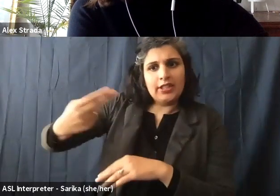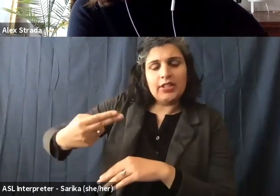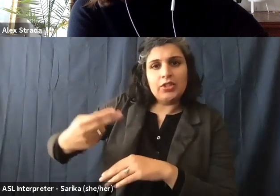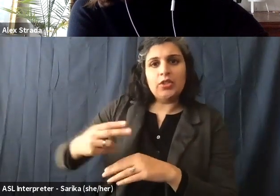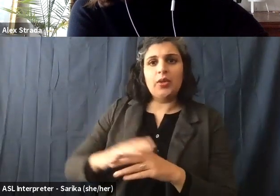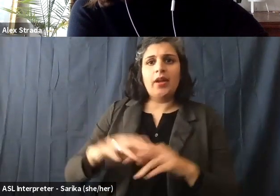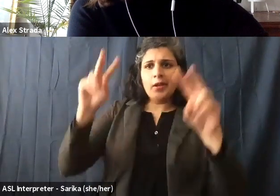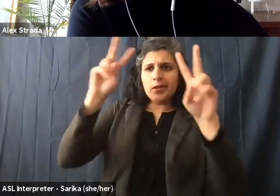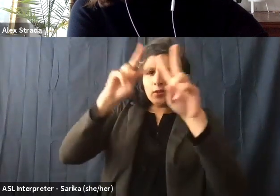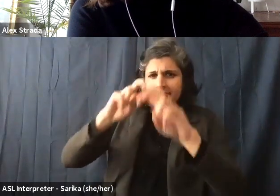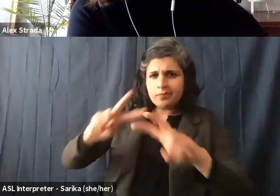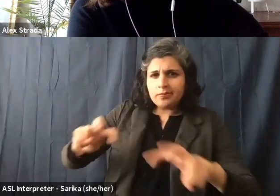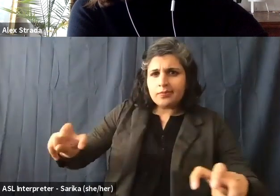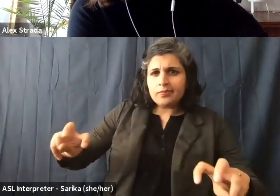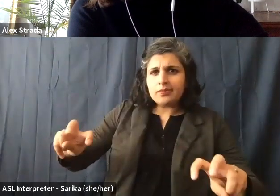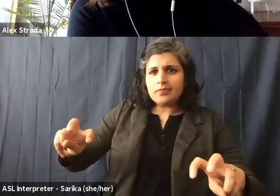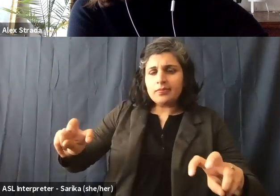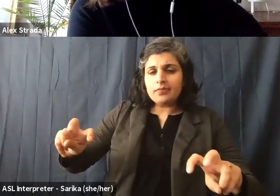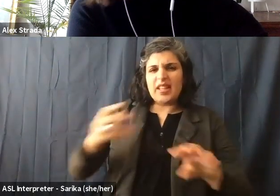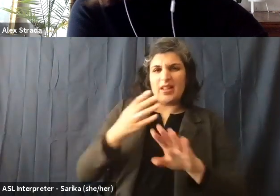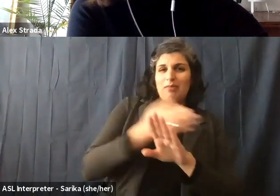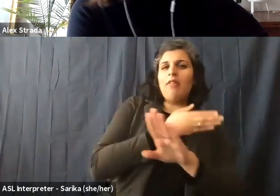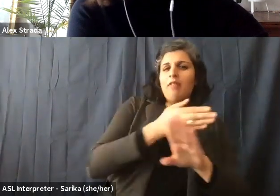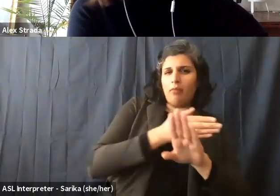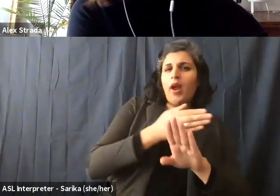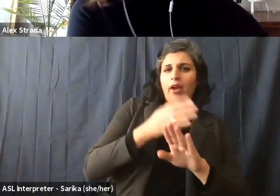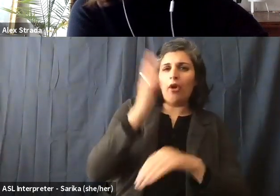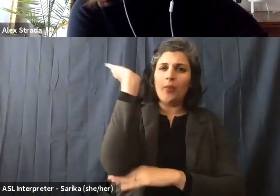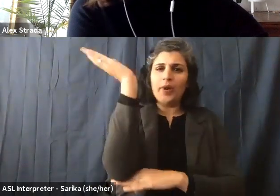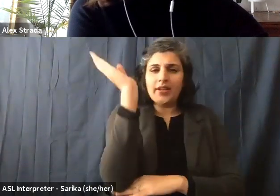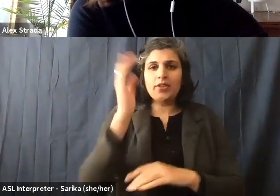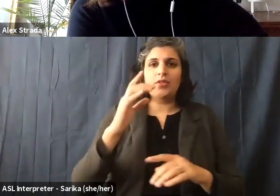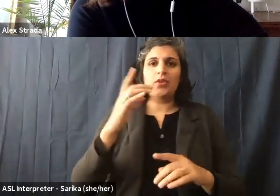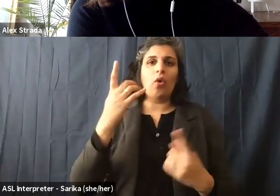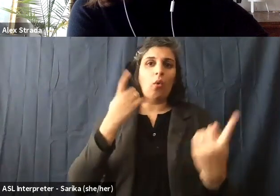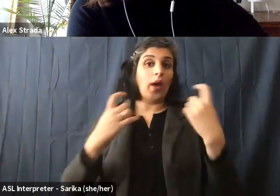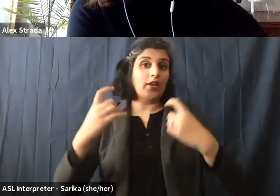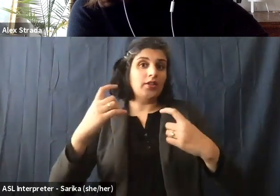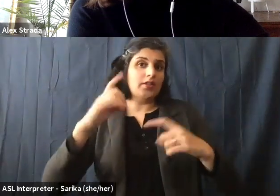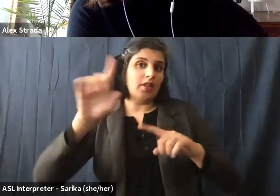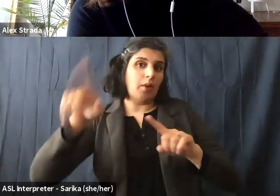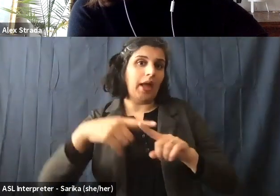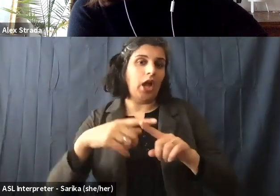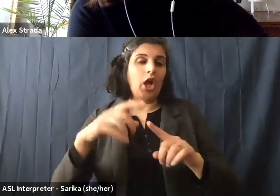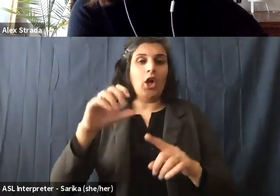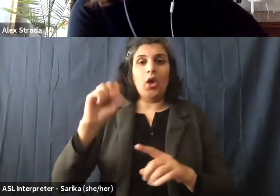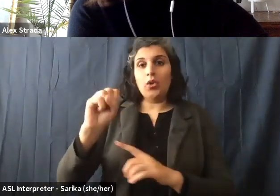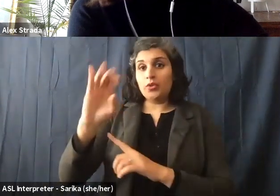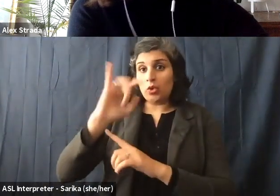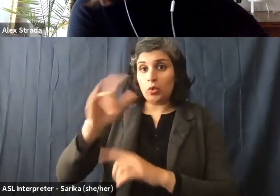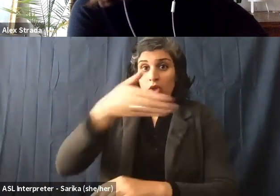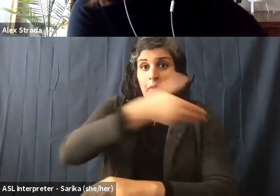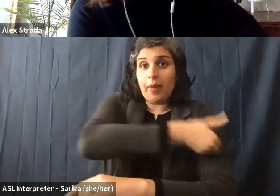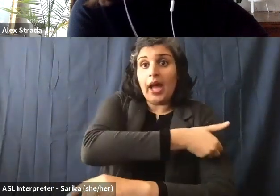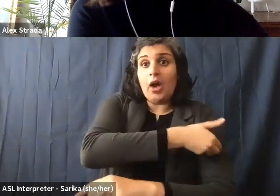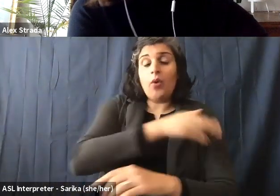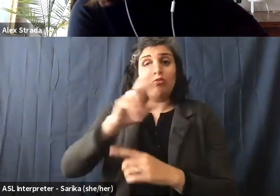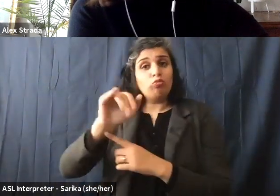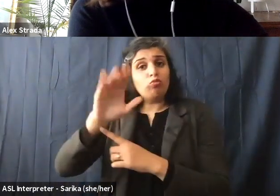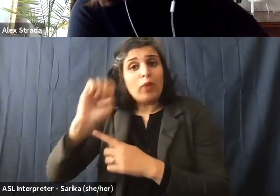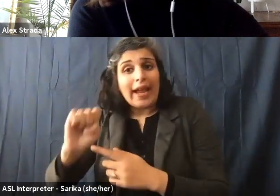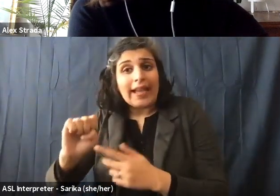presentations. questions about social power, race, gender, class,